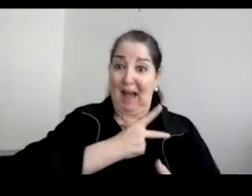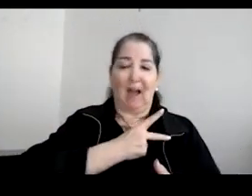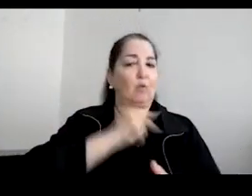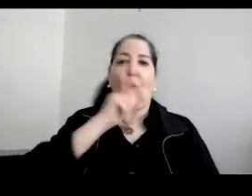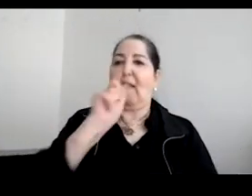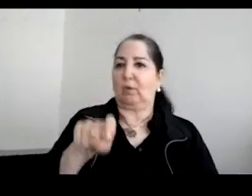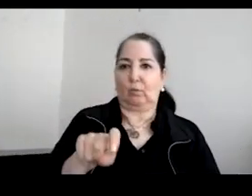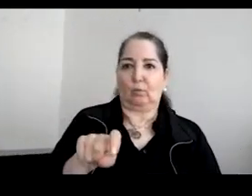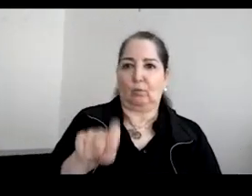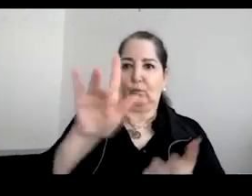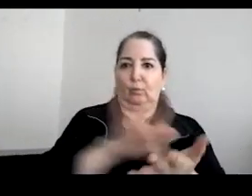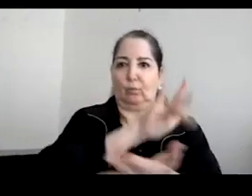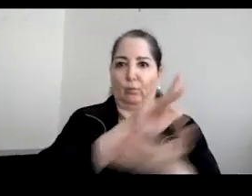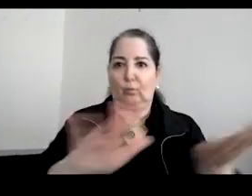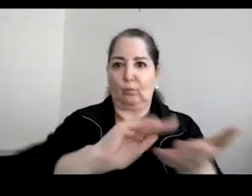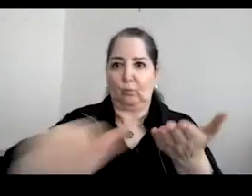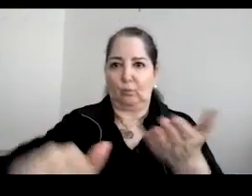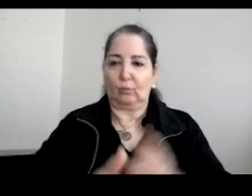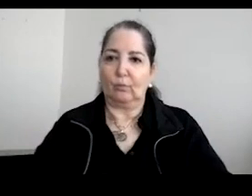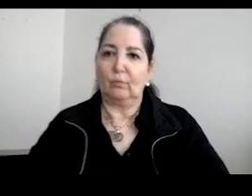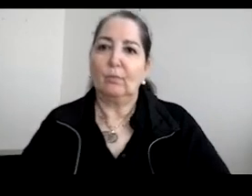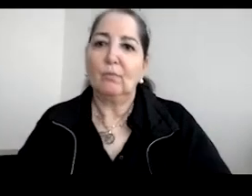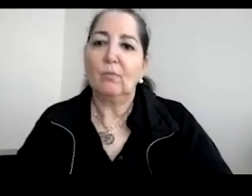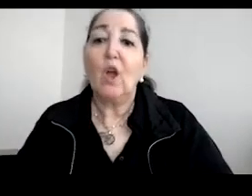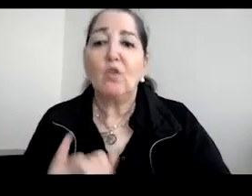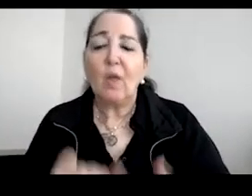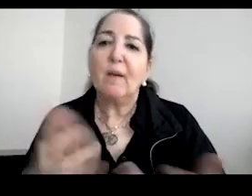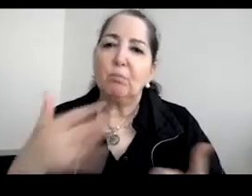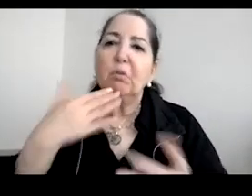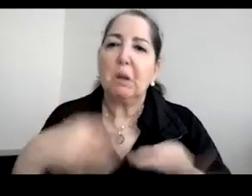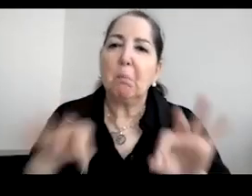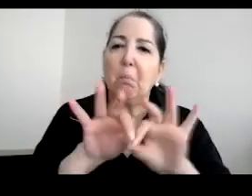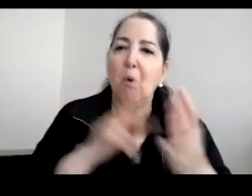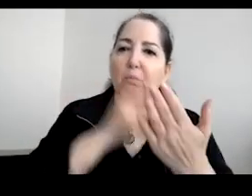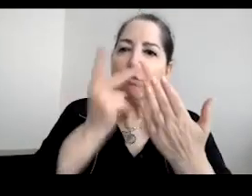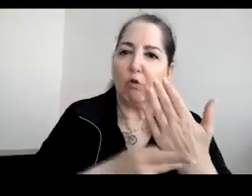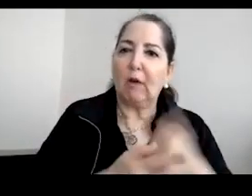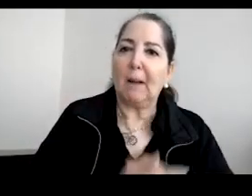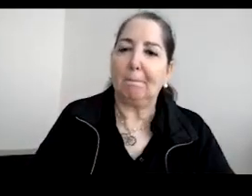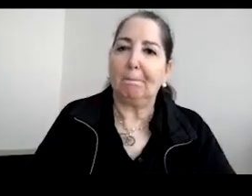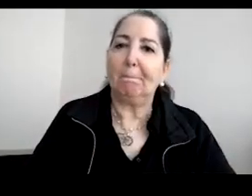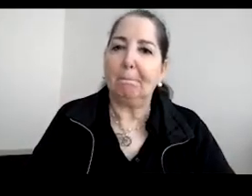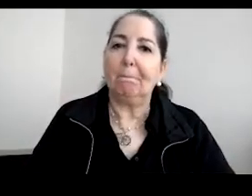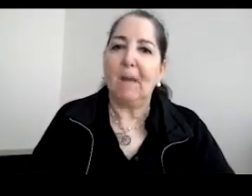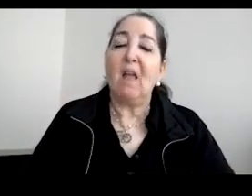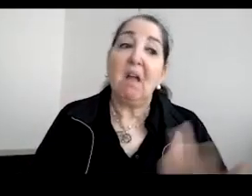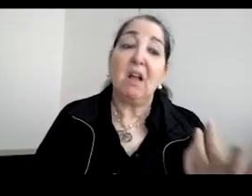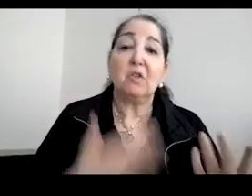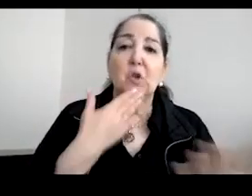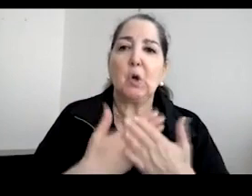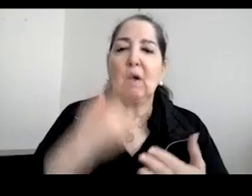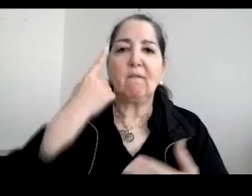8 week period. So this has been a pretty important program and reaches about 6% of the workforce. I'll just touch on